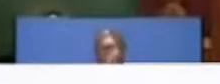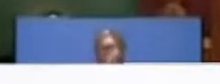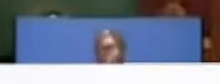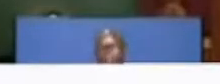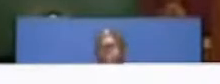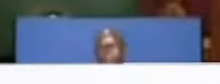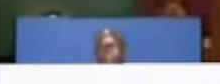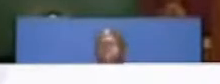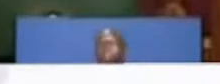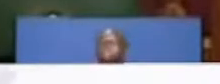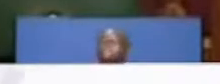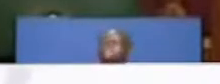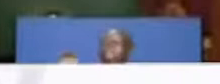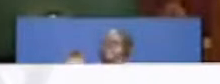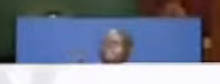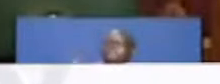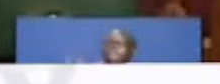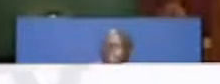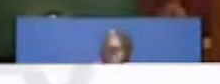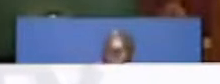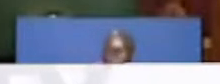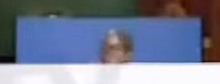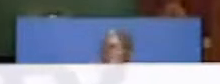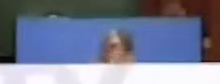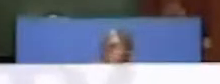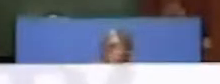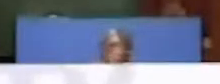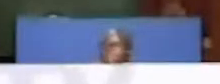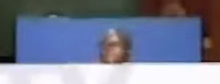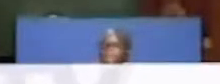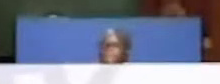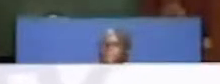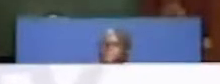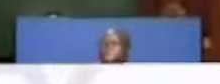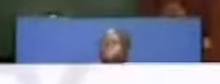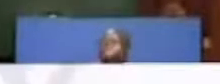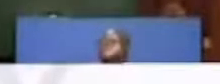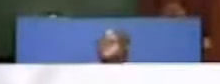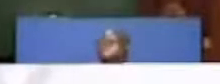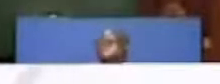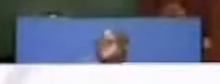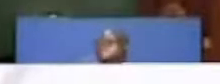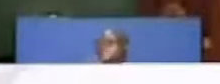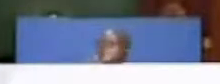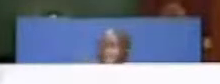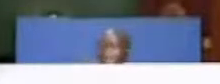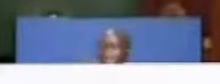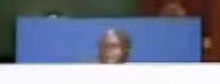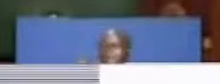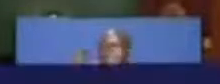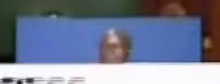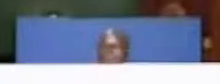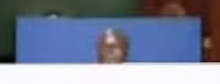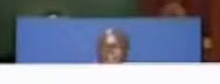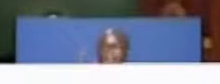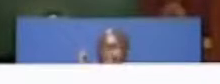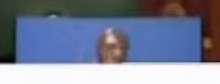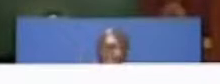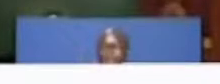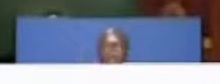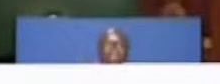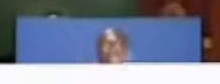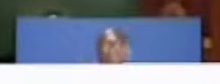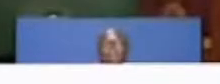Put differently, if the old terminal handled 300 fuel vessels per year on average, the new terminal has the capacity to